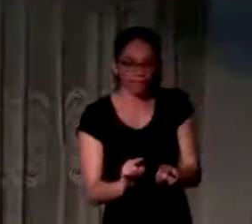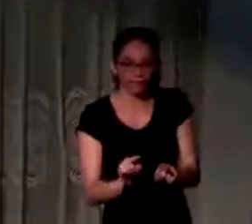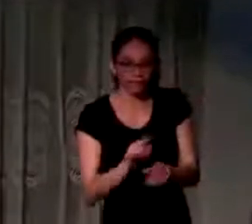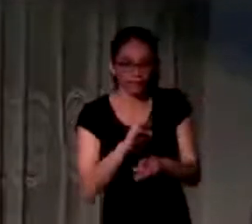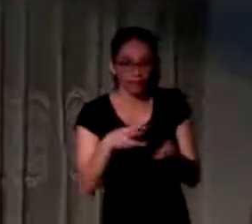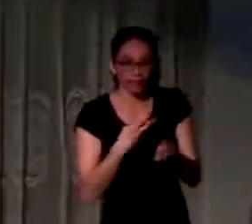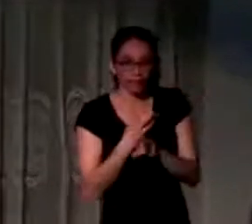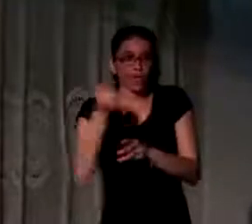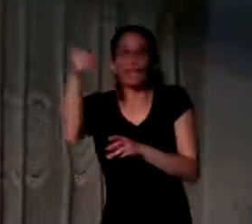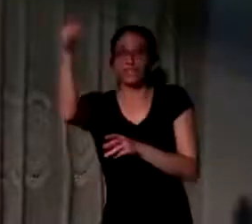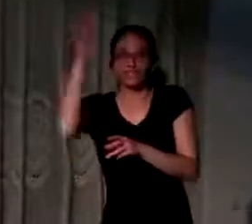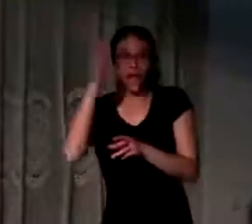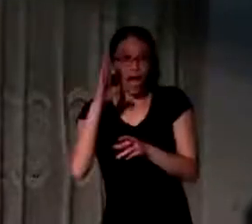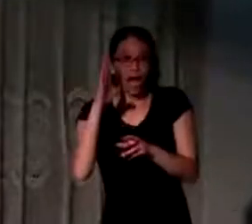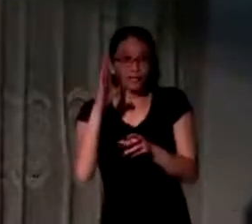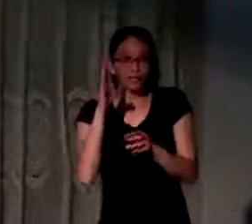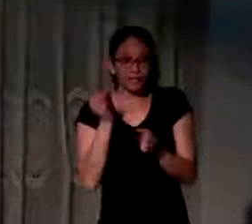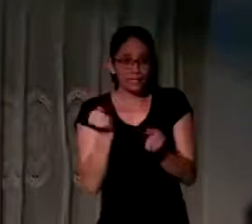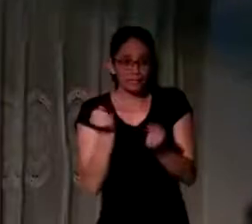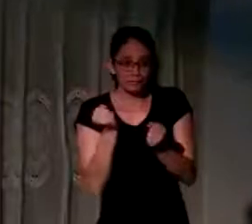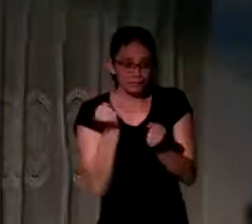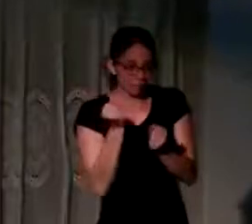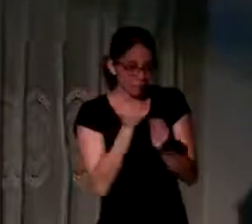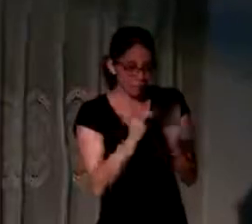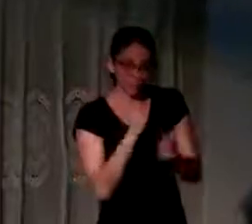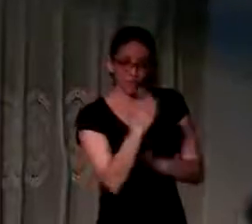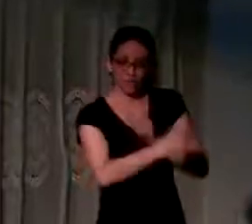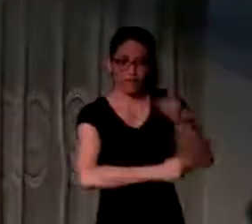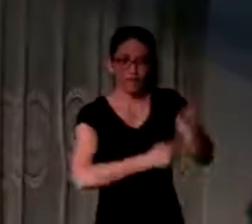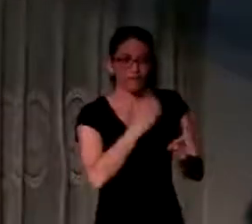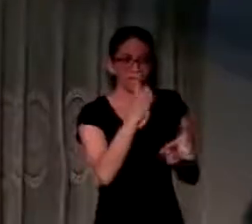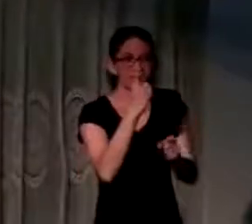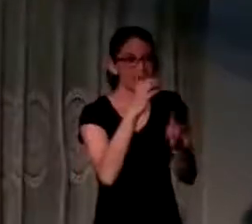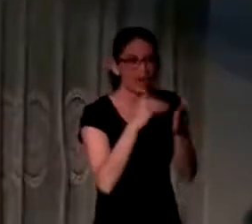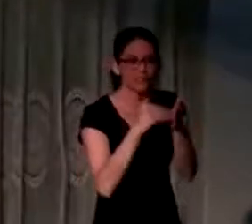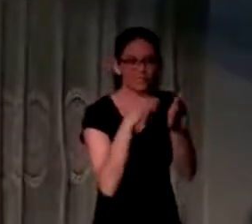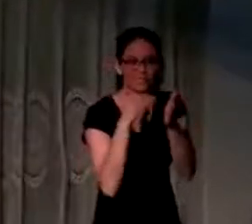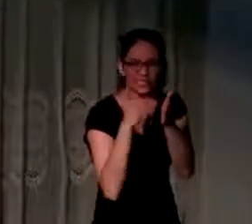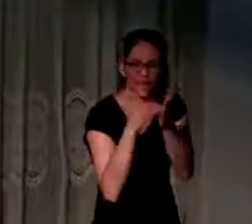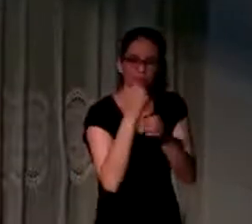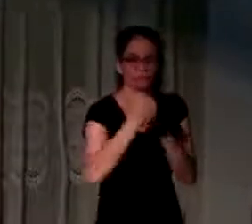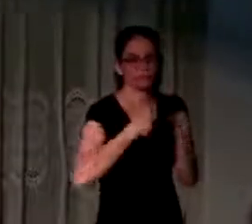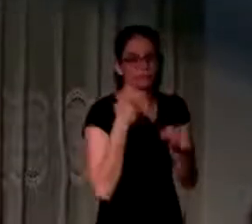He gave thousands of years of preparation time.